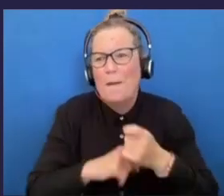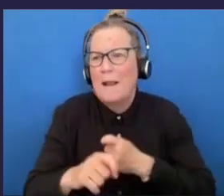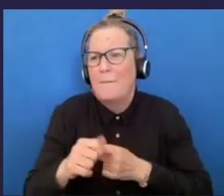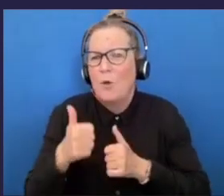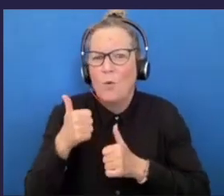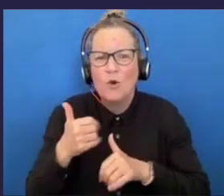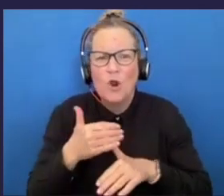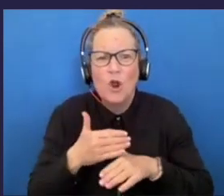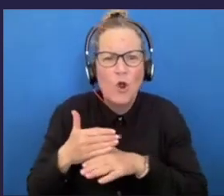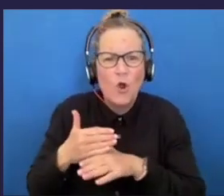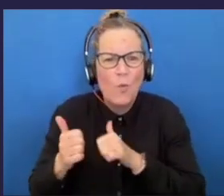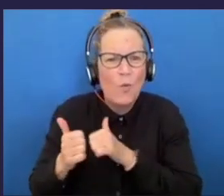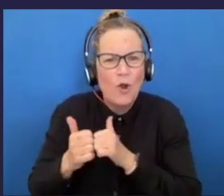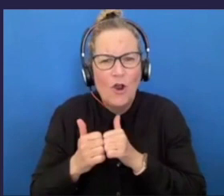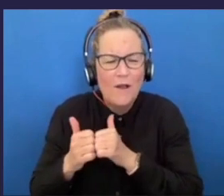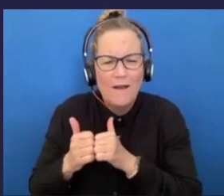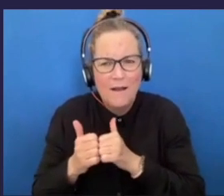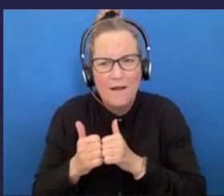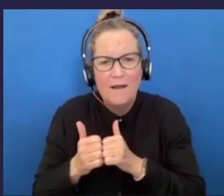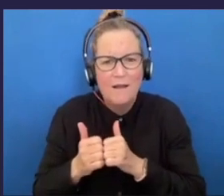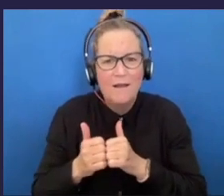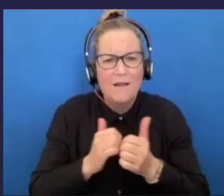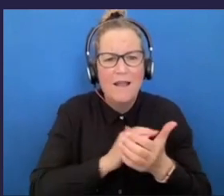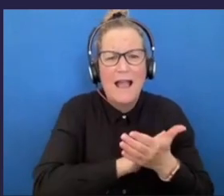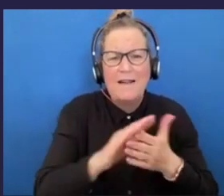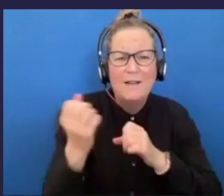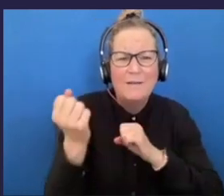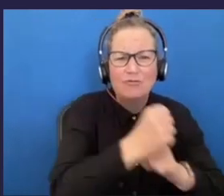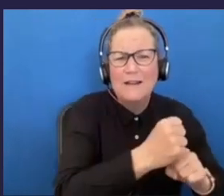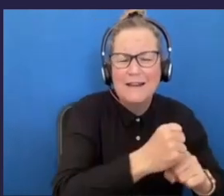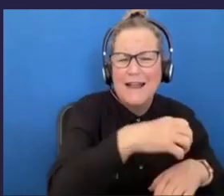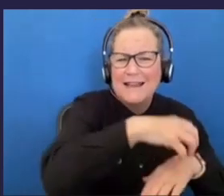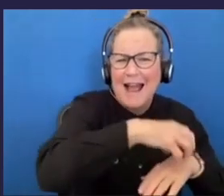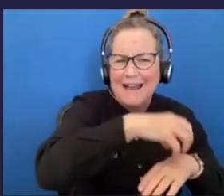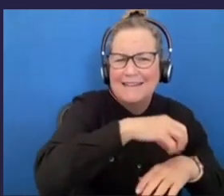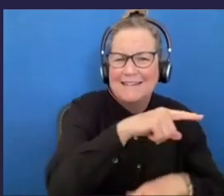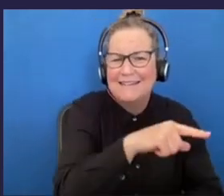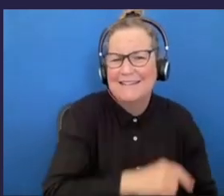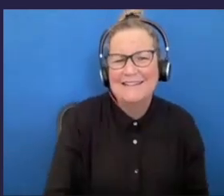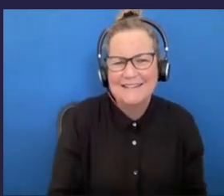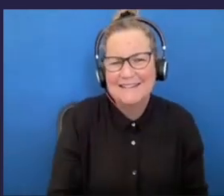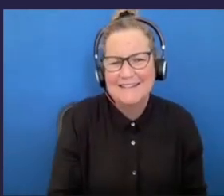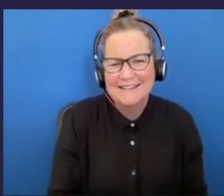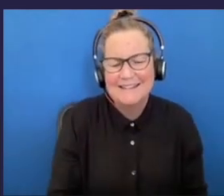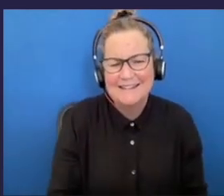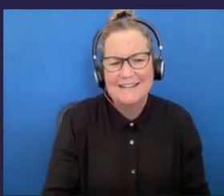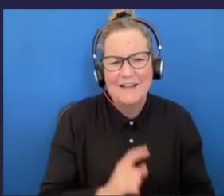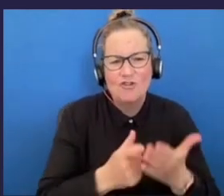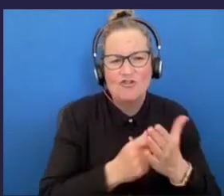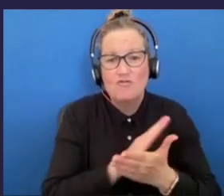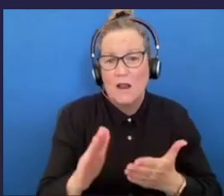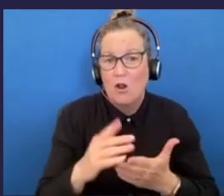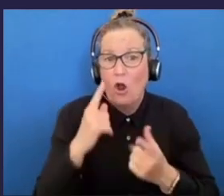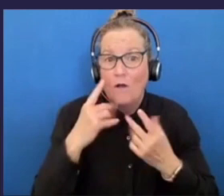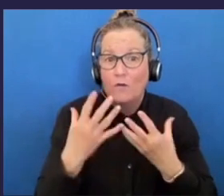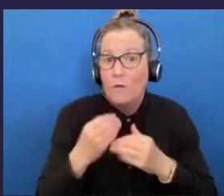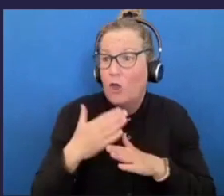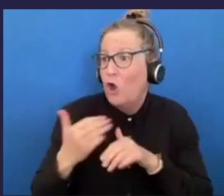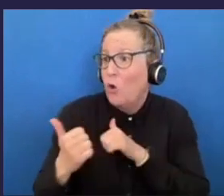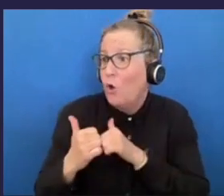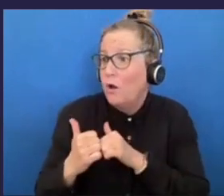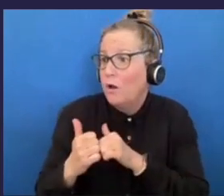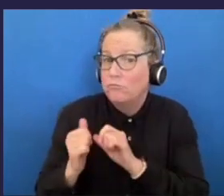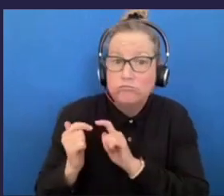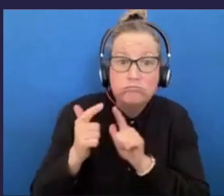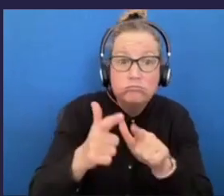co-worker. Harvey's known for bringing in cake to his workplace. And Rach often goes to the theatre with some of her co-workers.